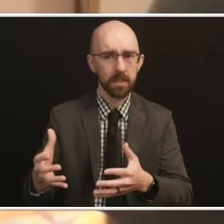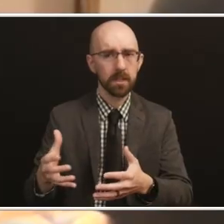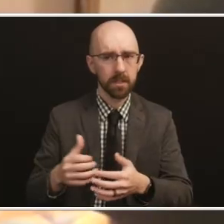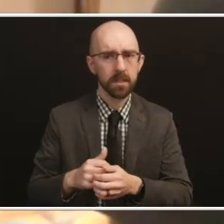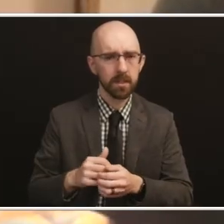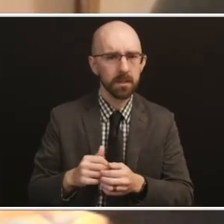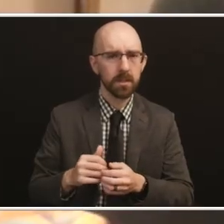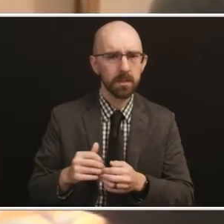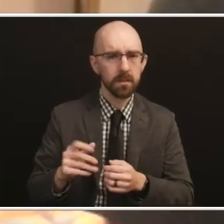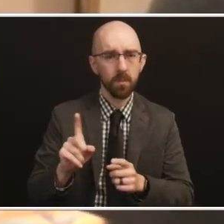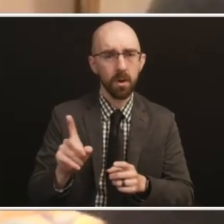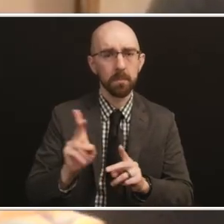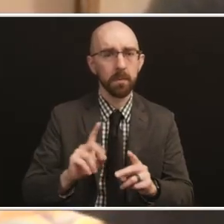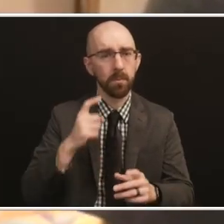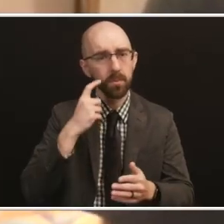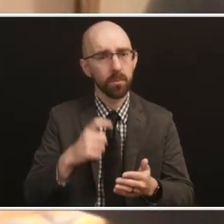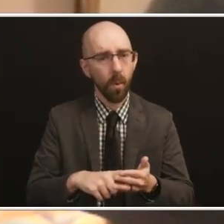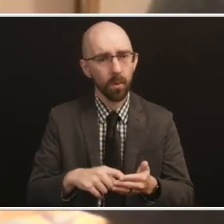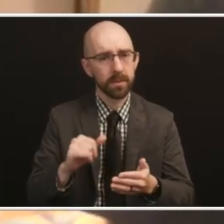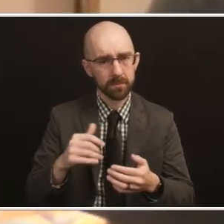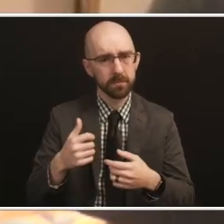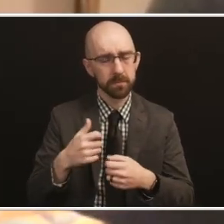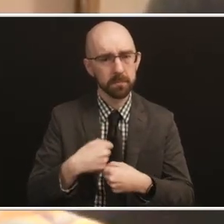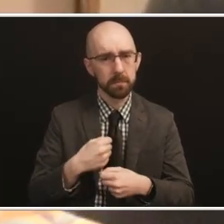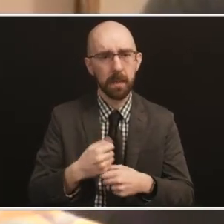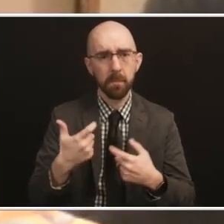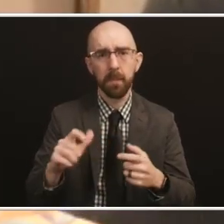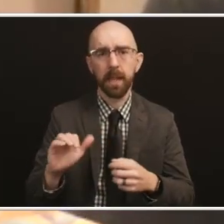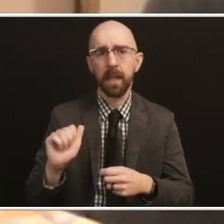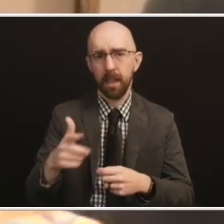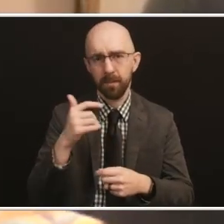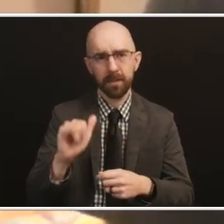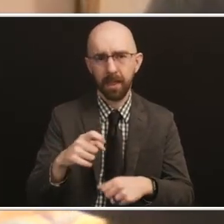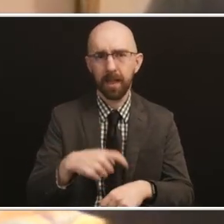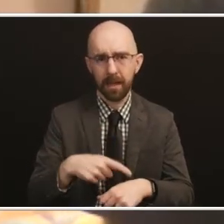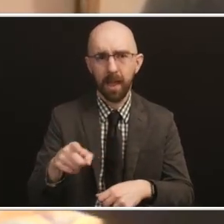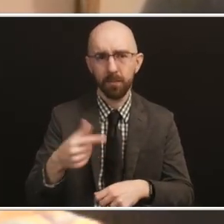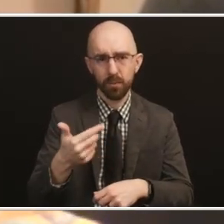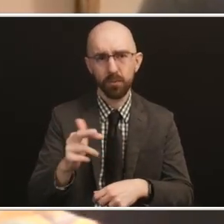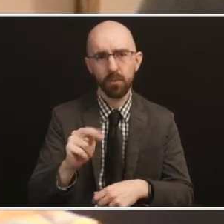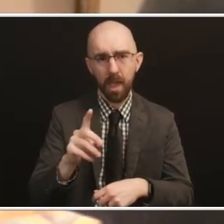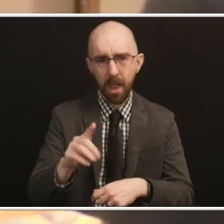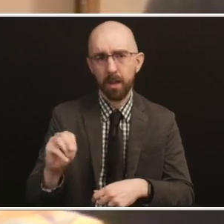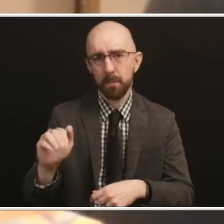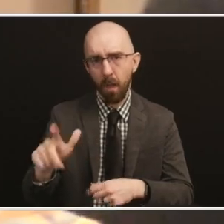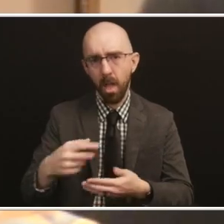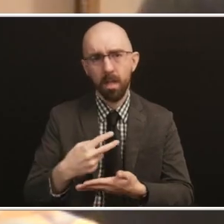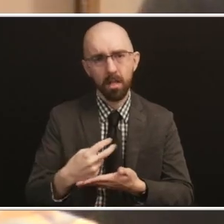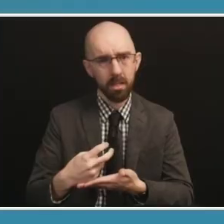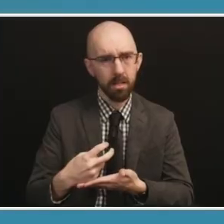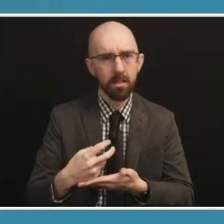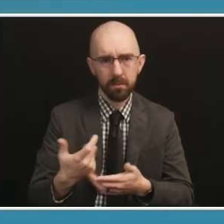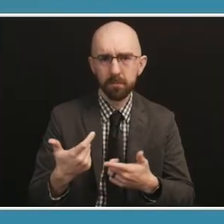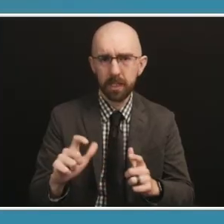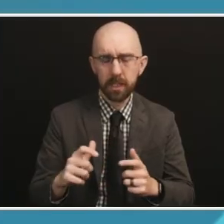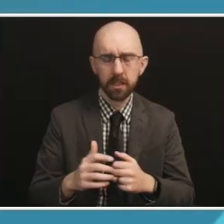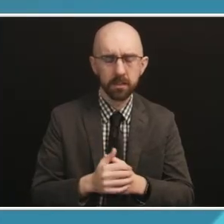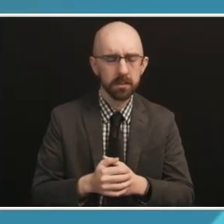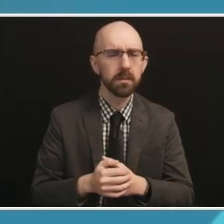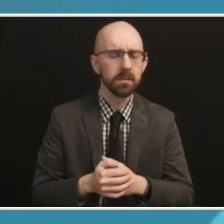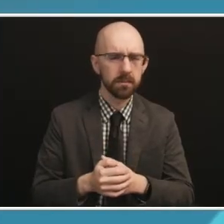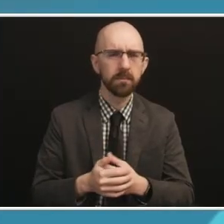people noticed and made a pretty big deal about it, because at that time they were grand mal seizures. Wow. So,